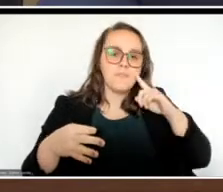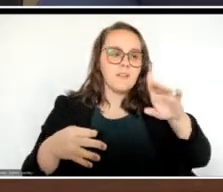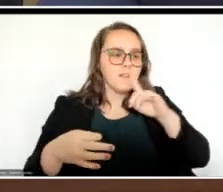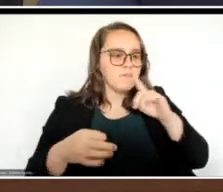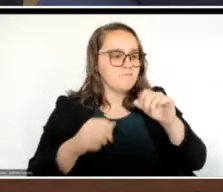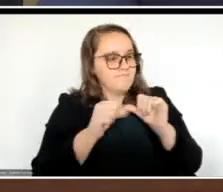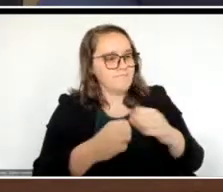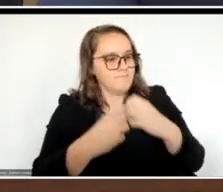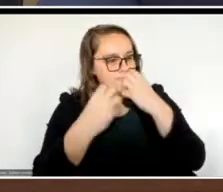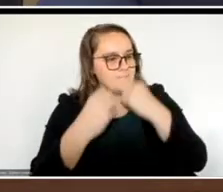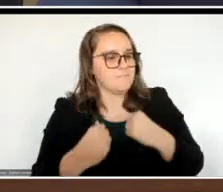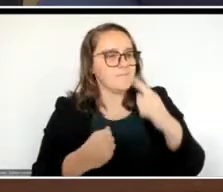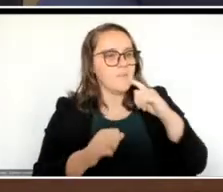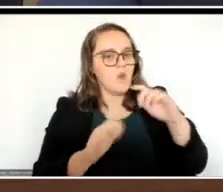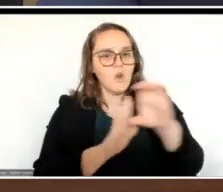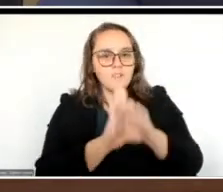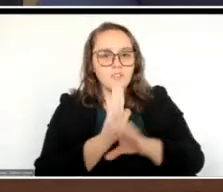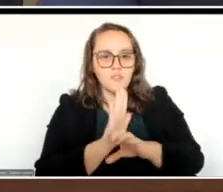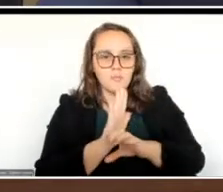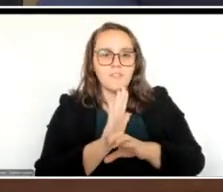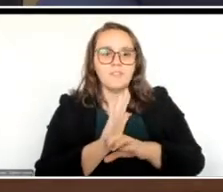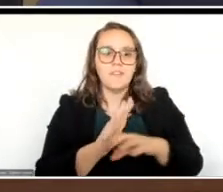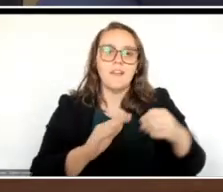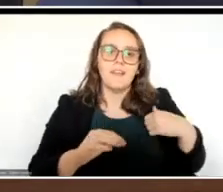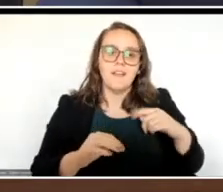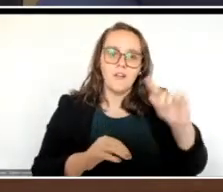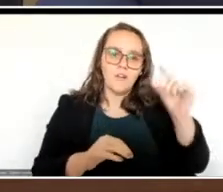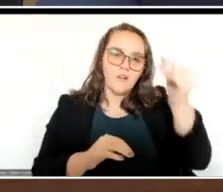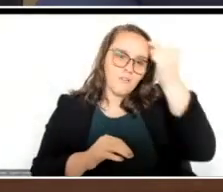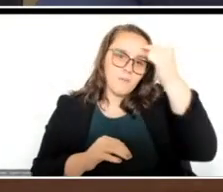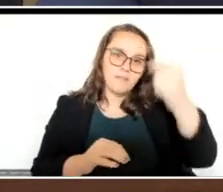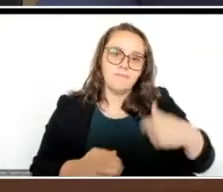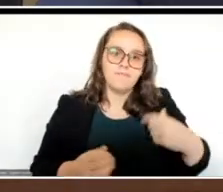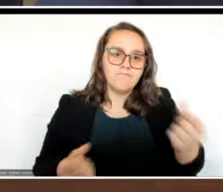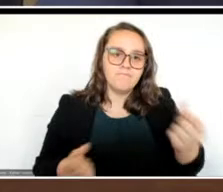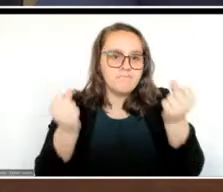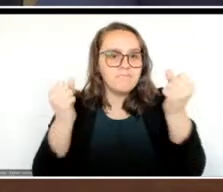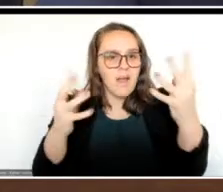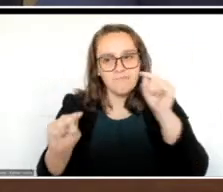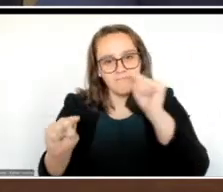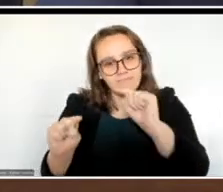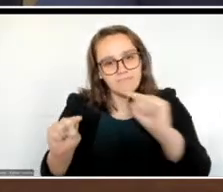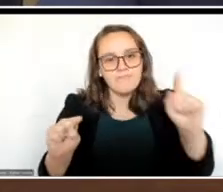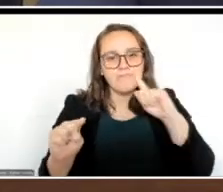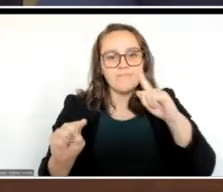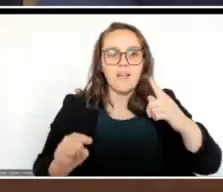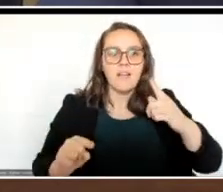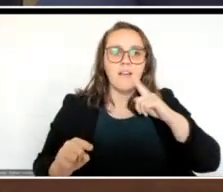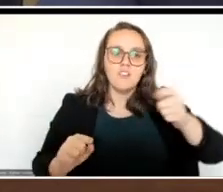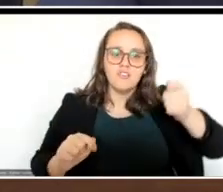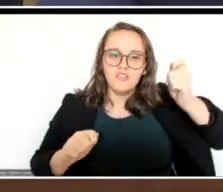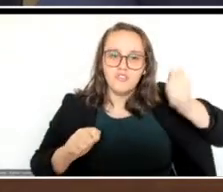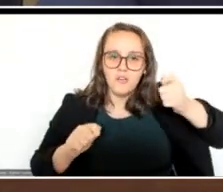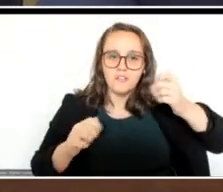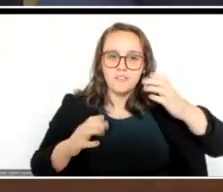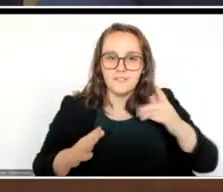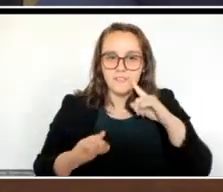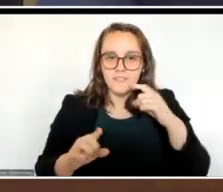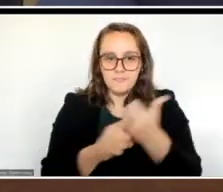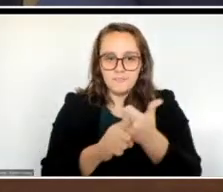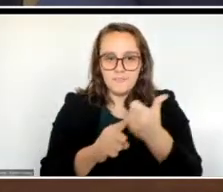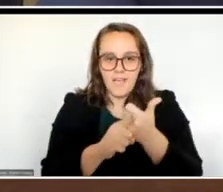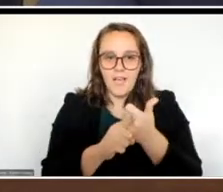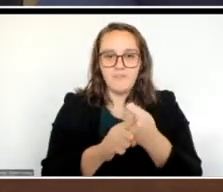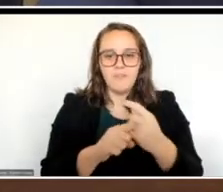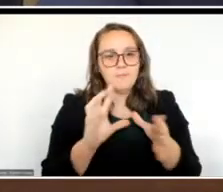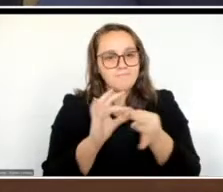union. Dozens of these judges have been addressing January 6th cases, and many have given us plain,